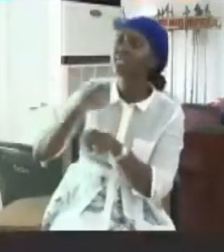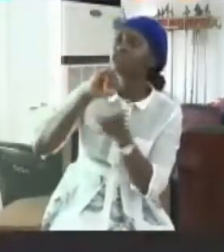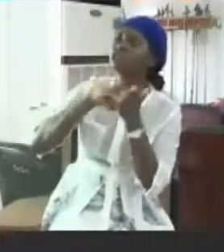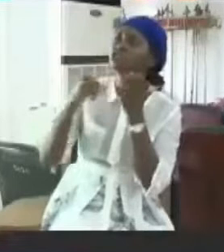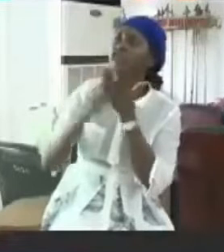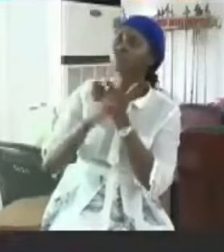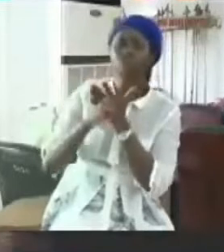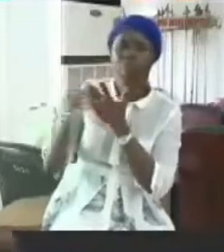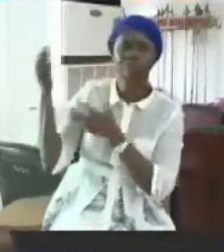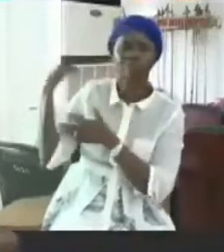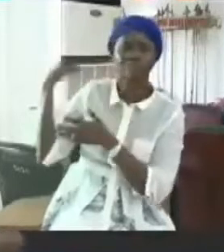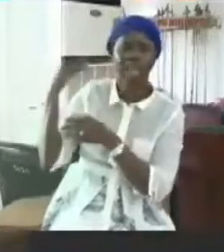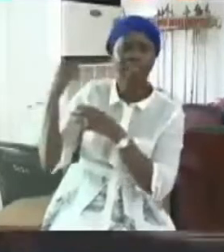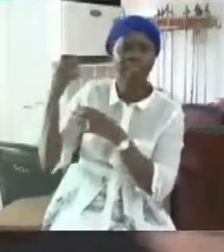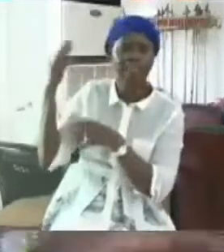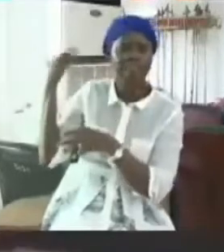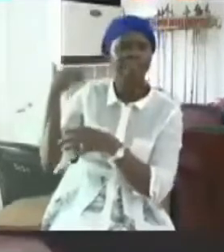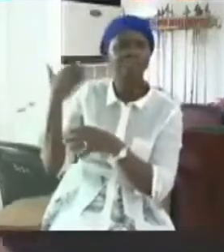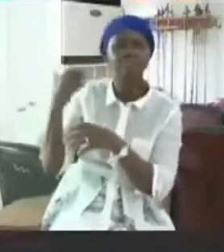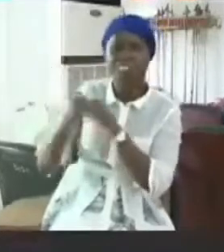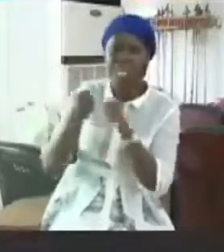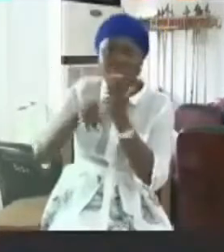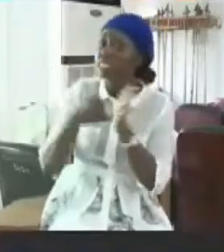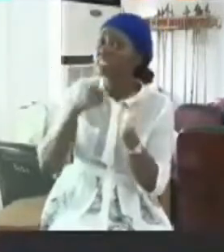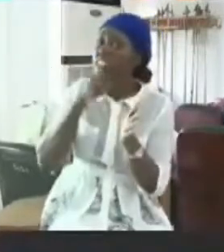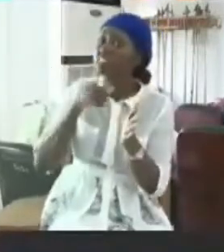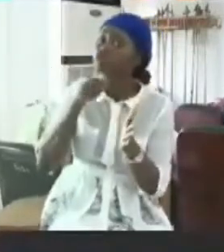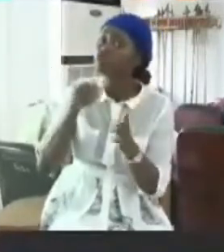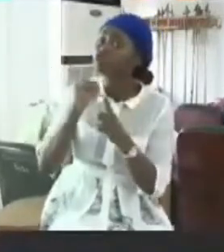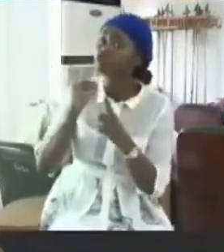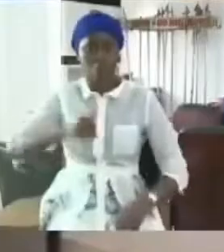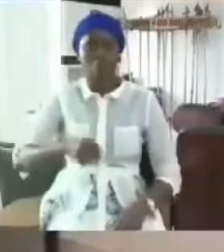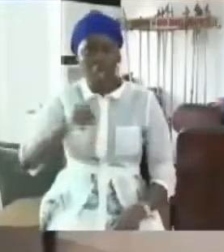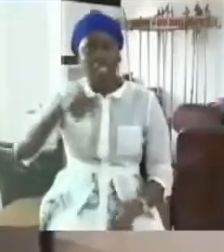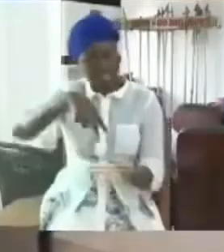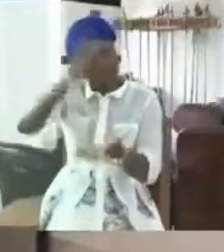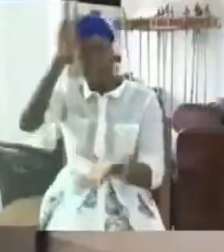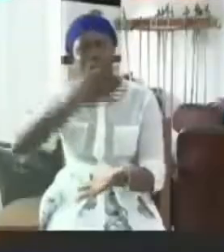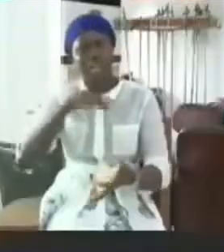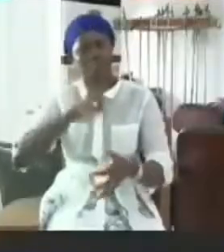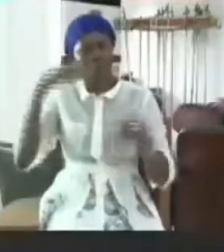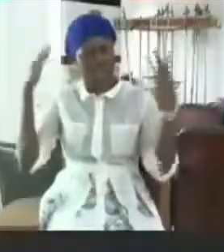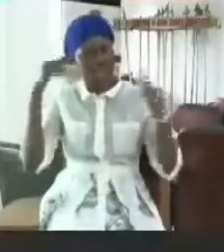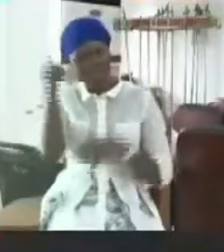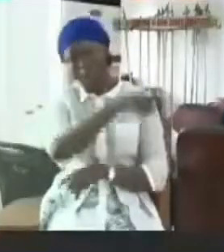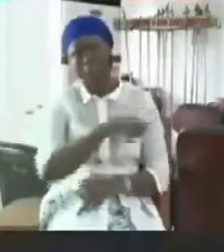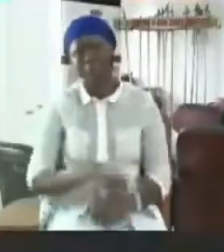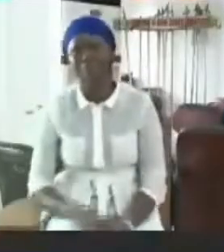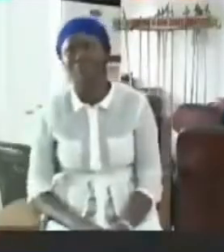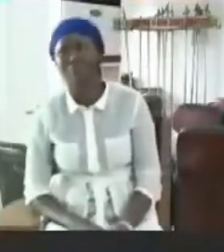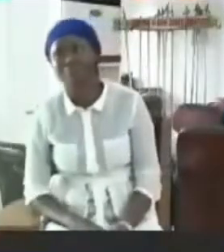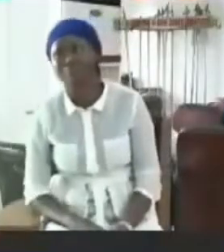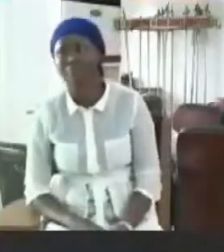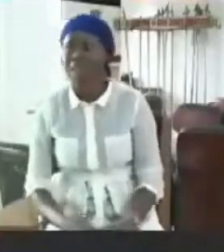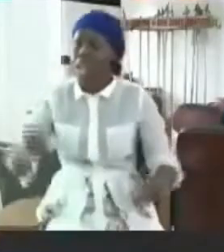is April. So it's not late. But he hasn't told me yet. I don't